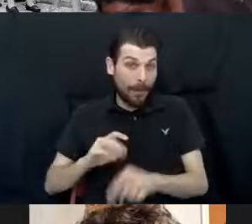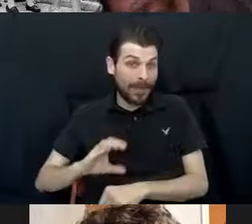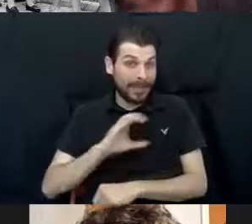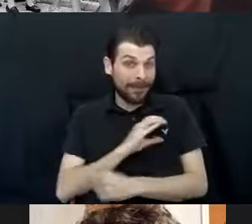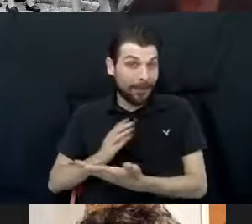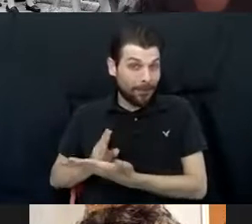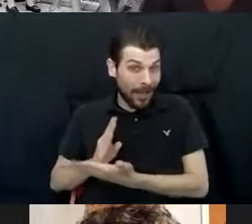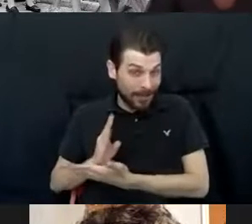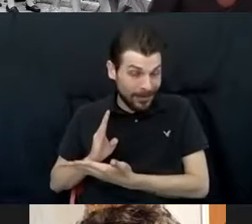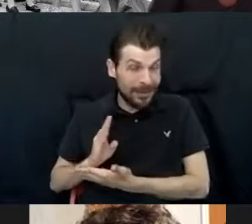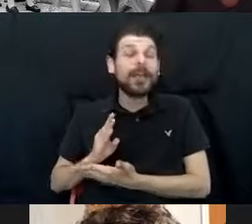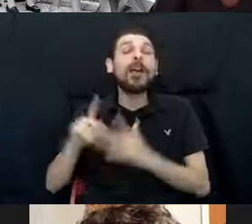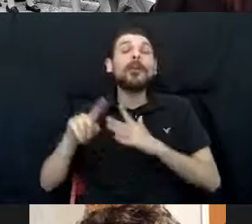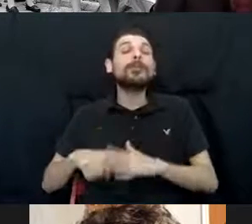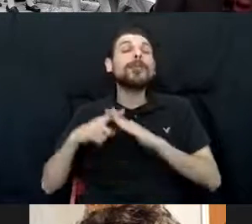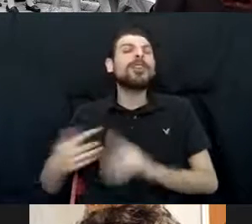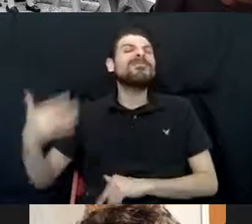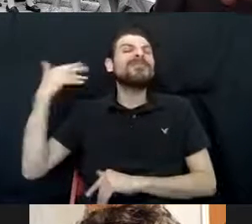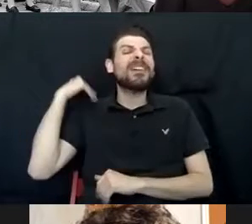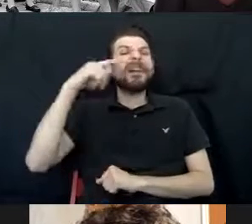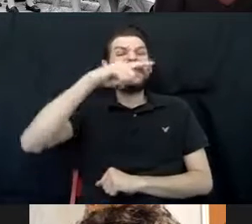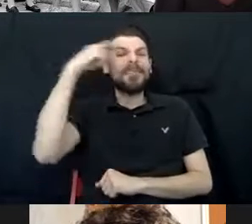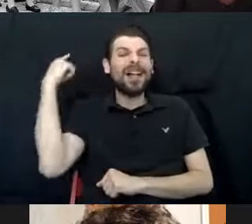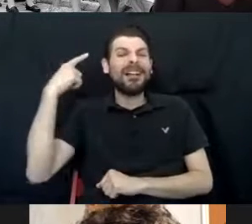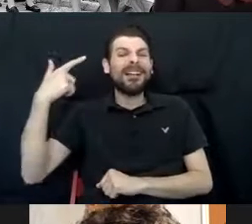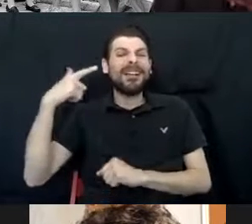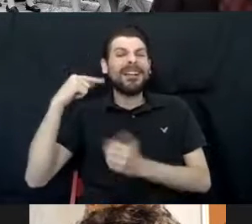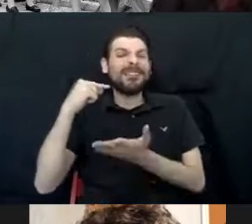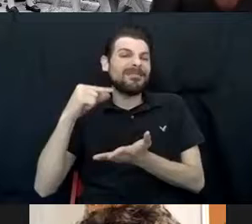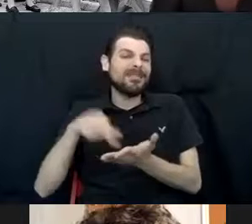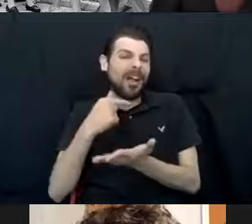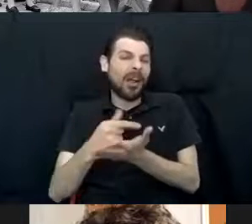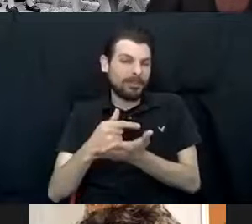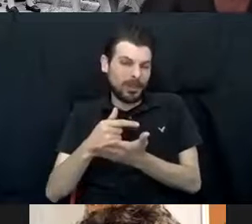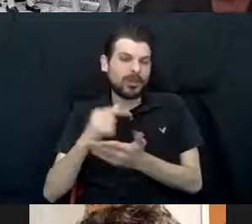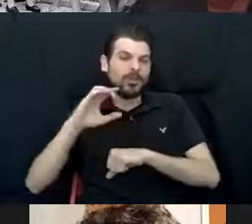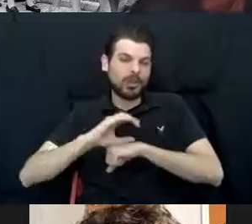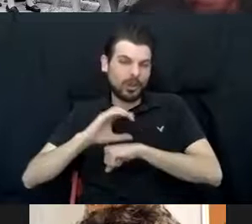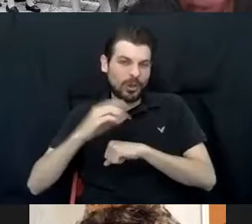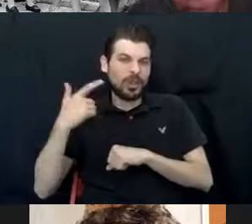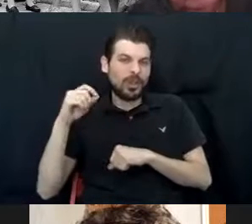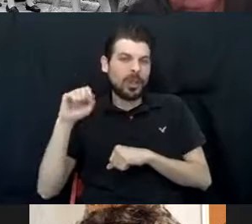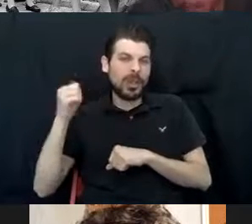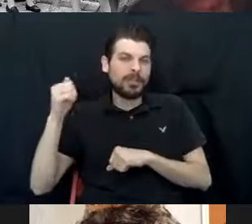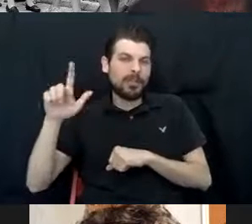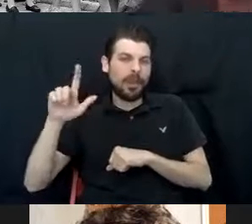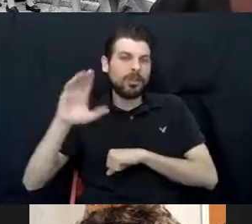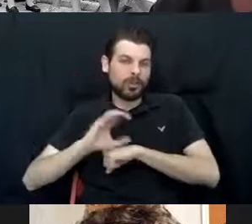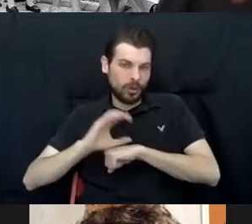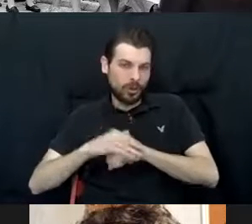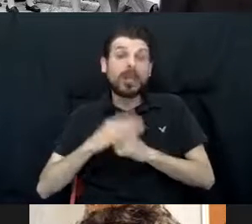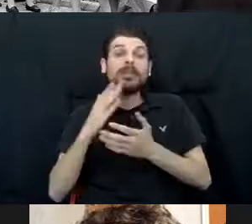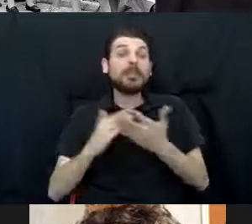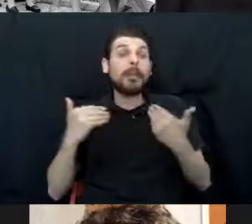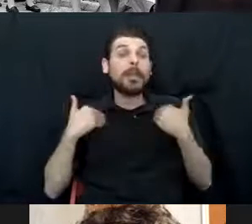from the Black Gospel Church. We've commissioned a couple of young people,